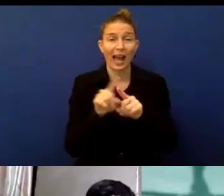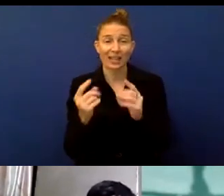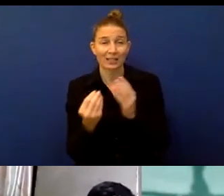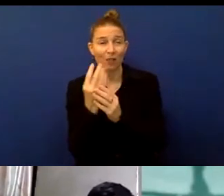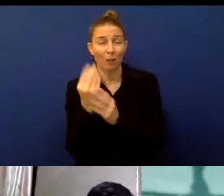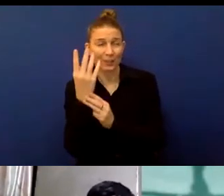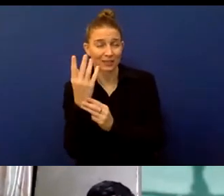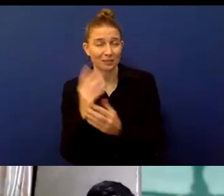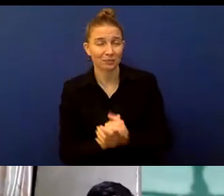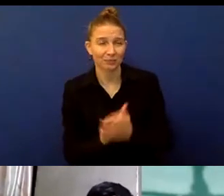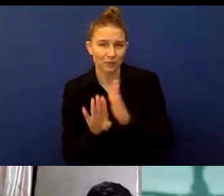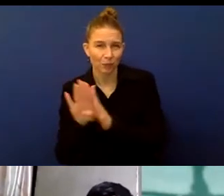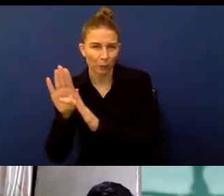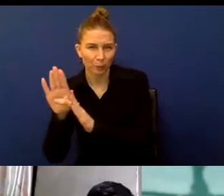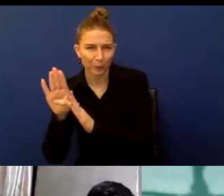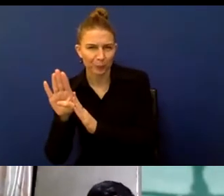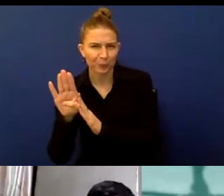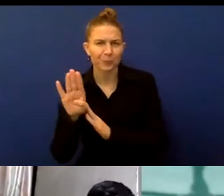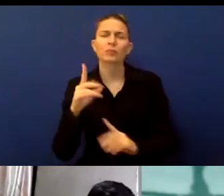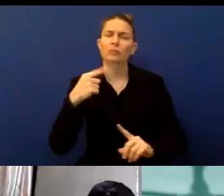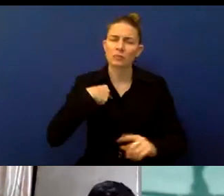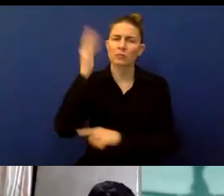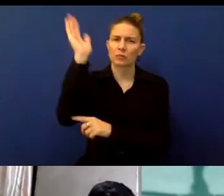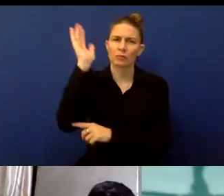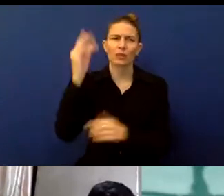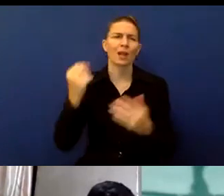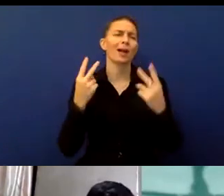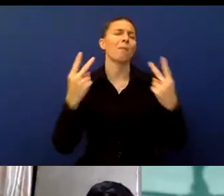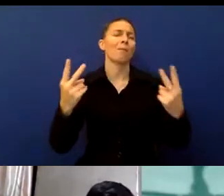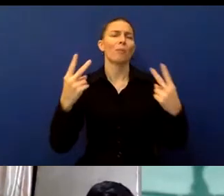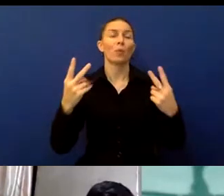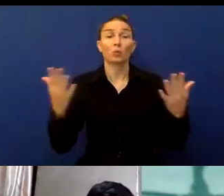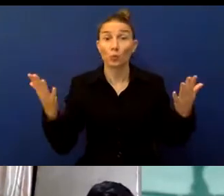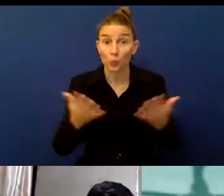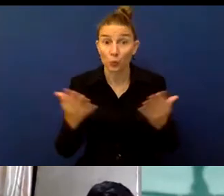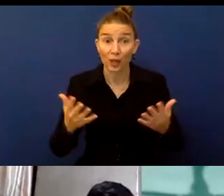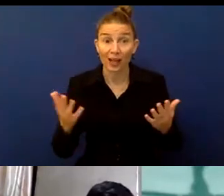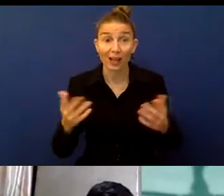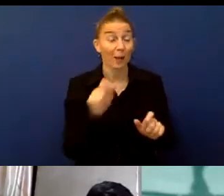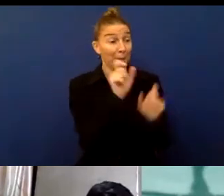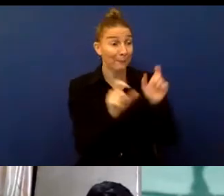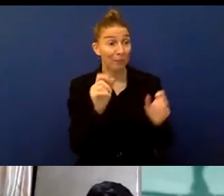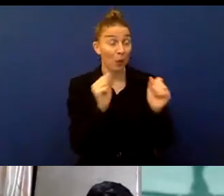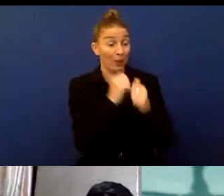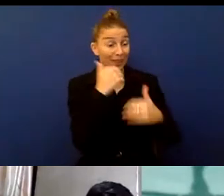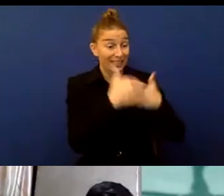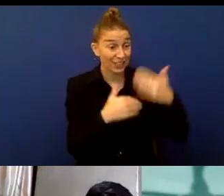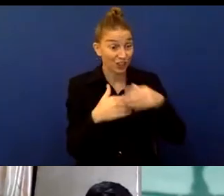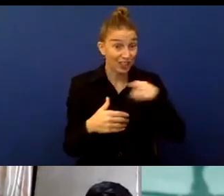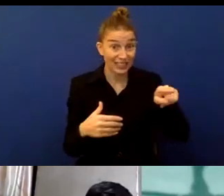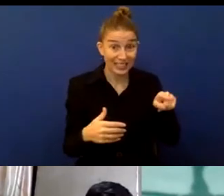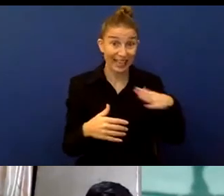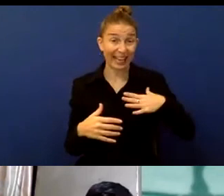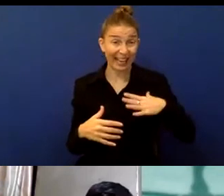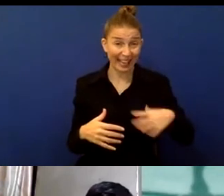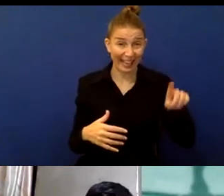Particularly, I discussed about the importance of integrating the needs of people with disabilities in the